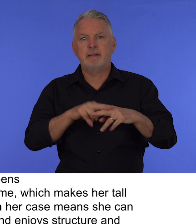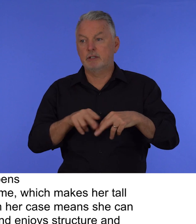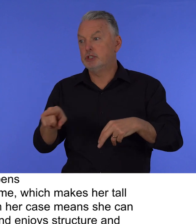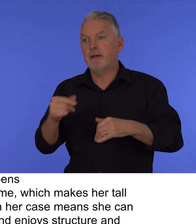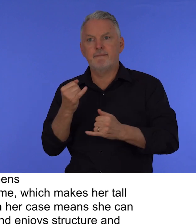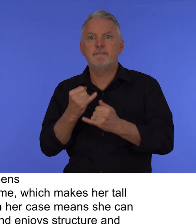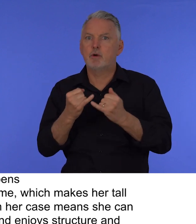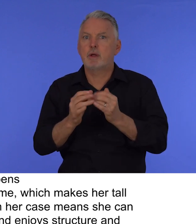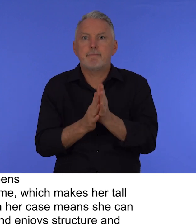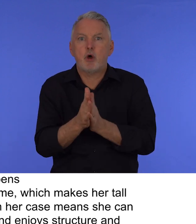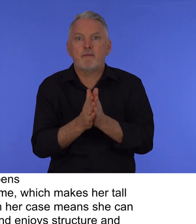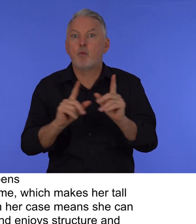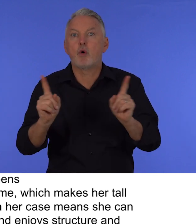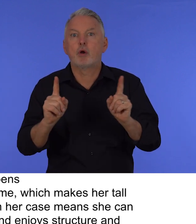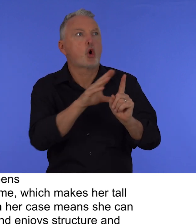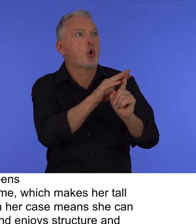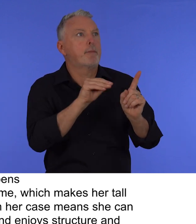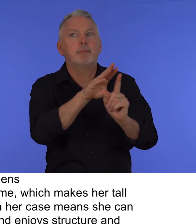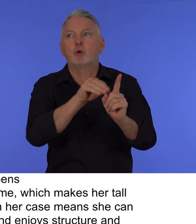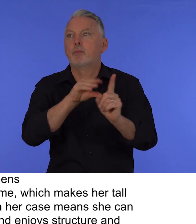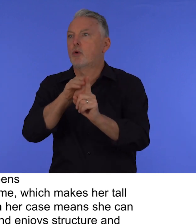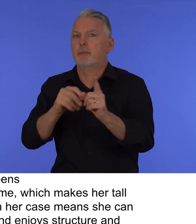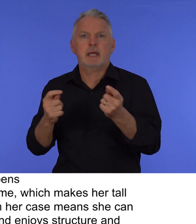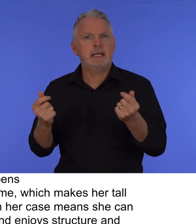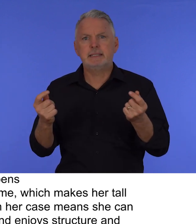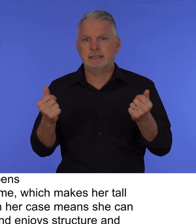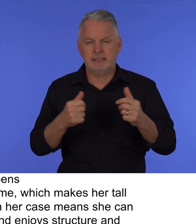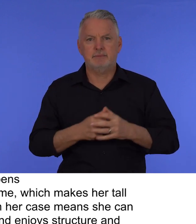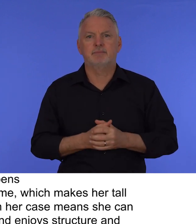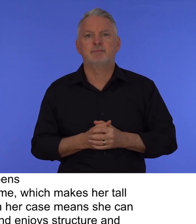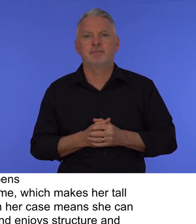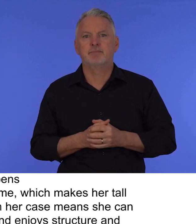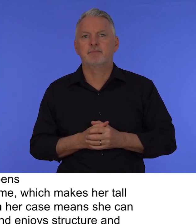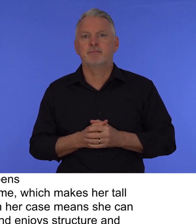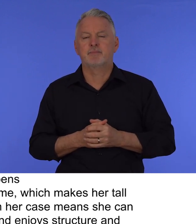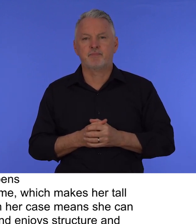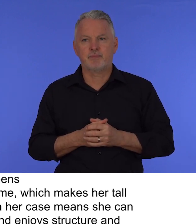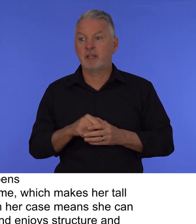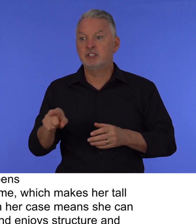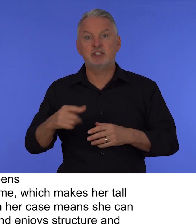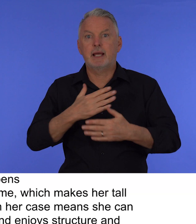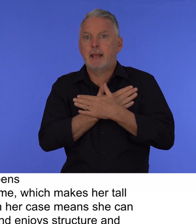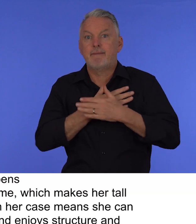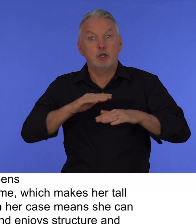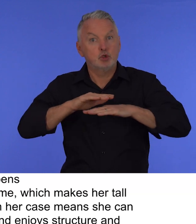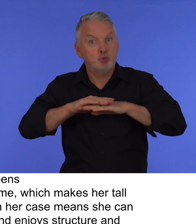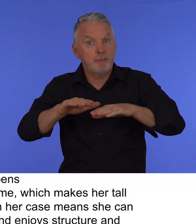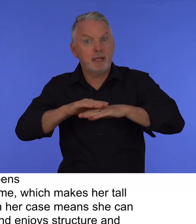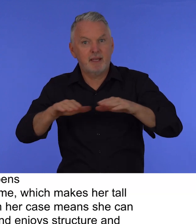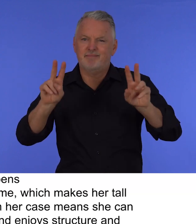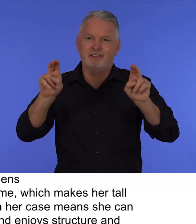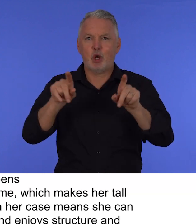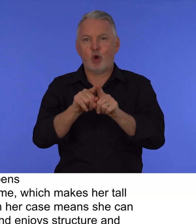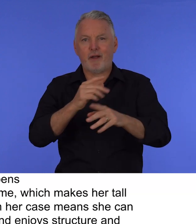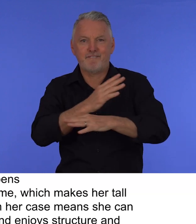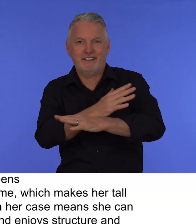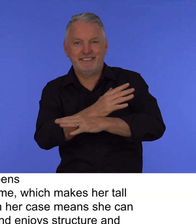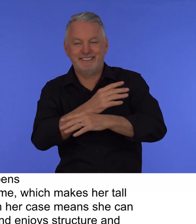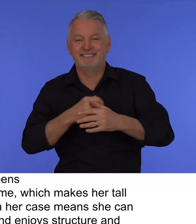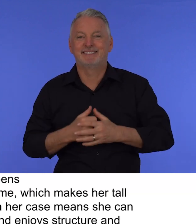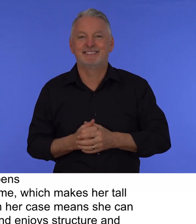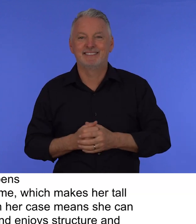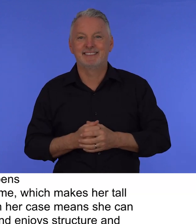forward. She's very motivated by copying other kids, and she learns from others. She loves